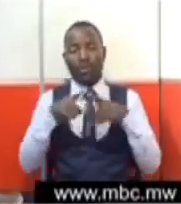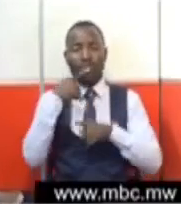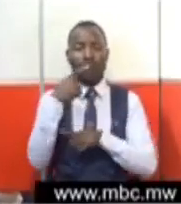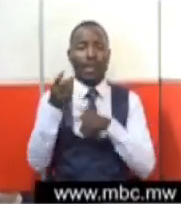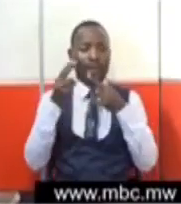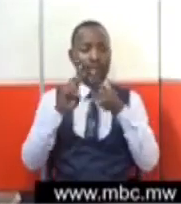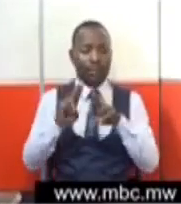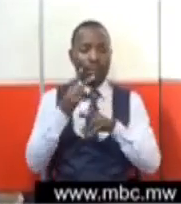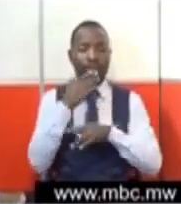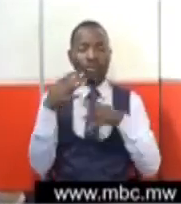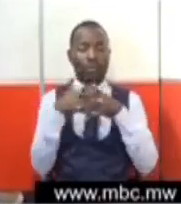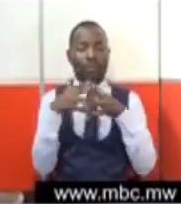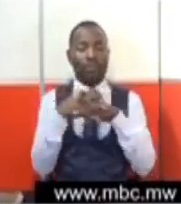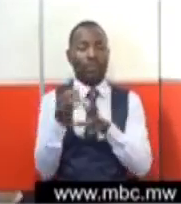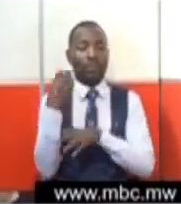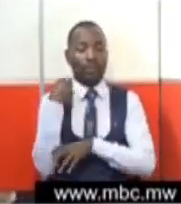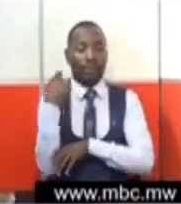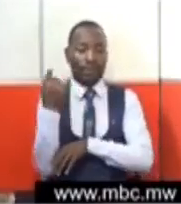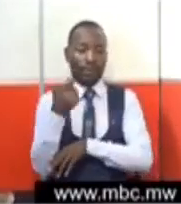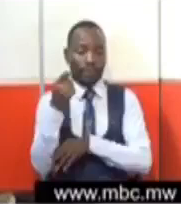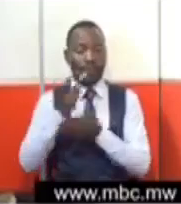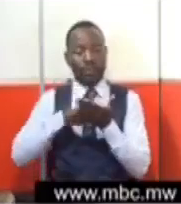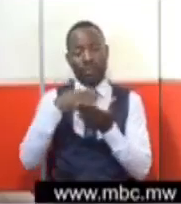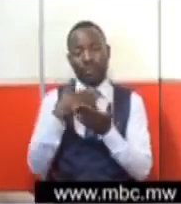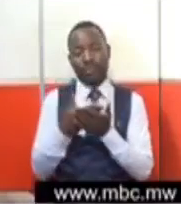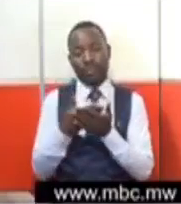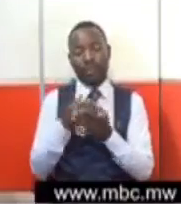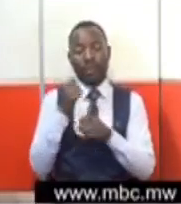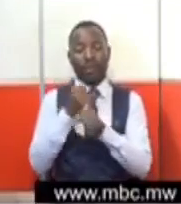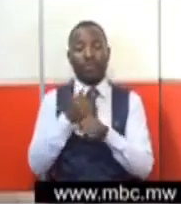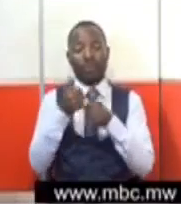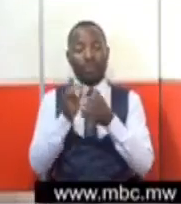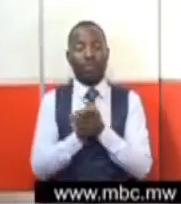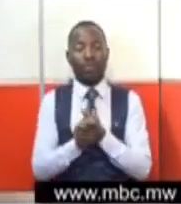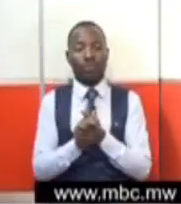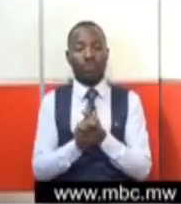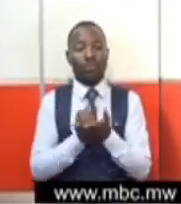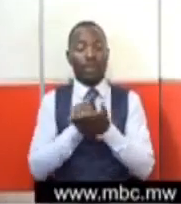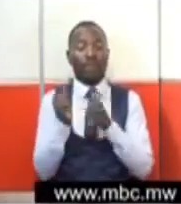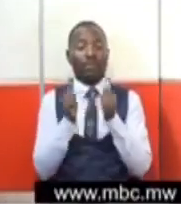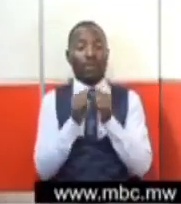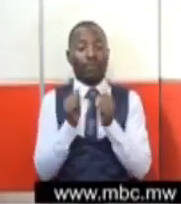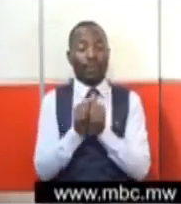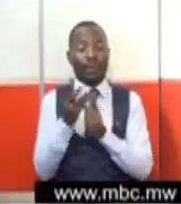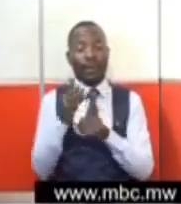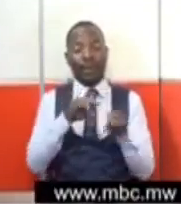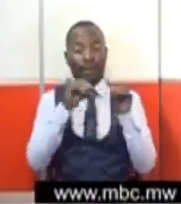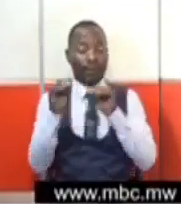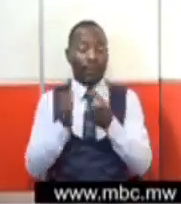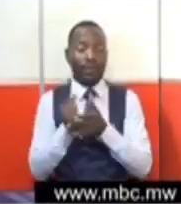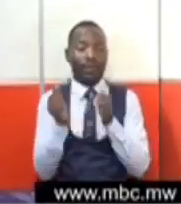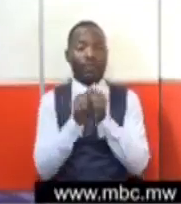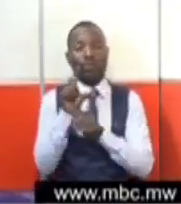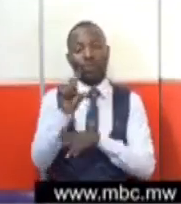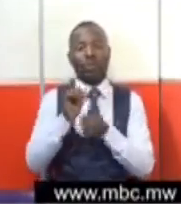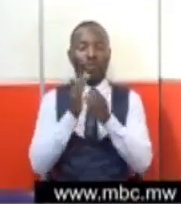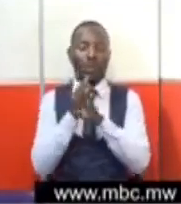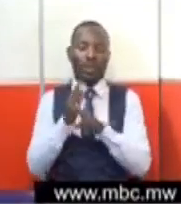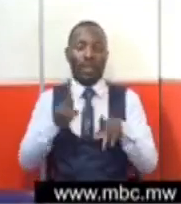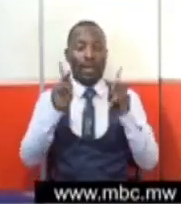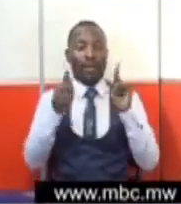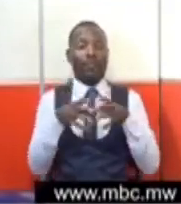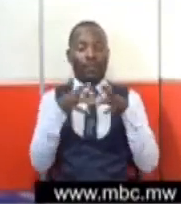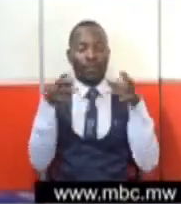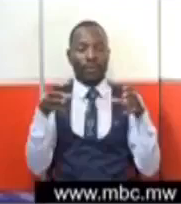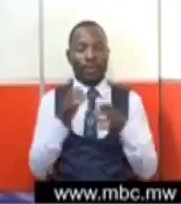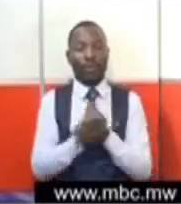report has applauded the government of Malawi for its swift action through social protection programs that have helped to cushion the shocks which would